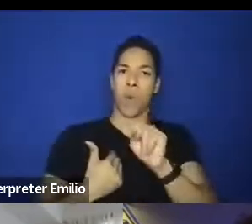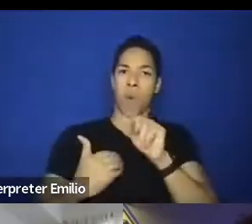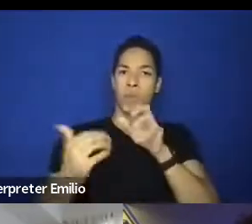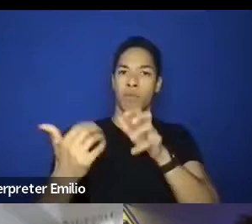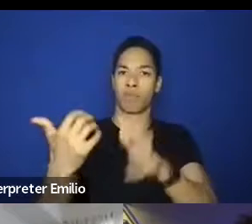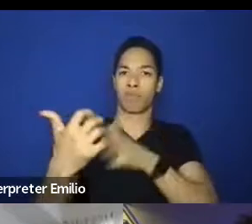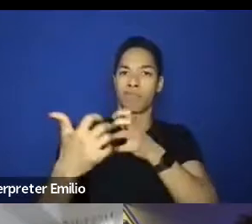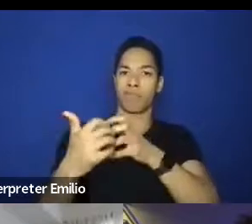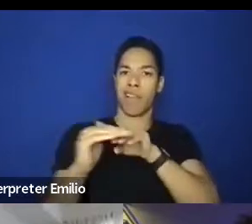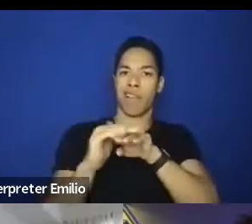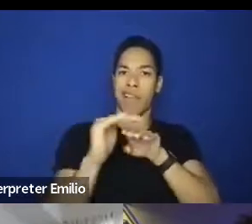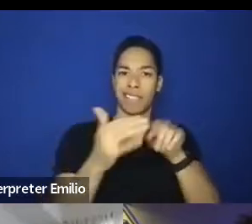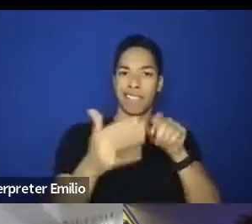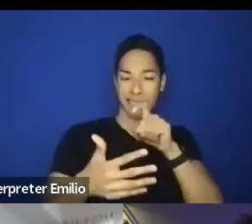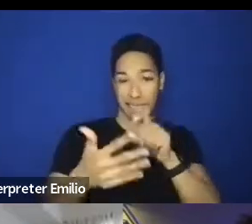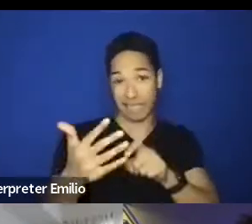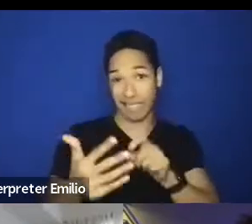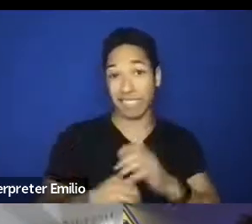And